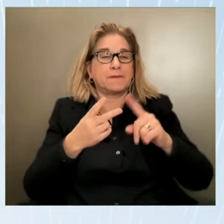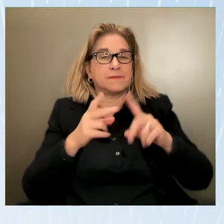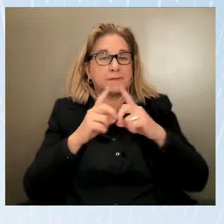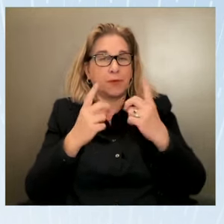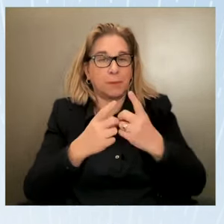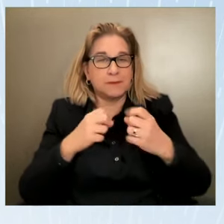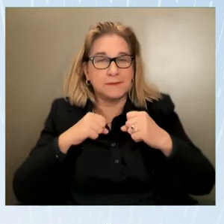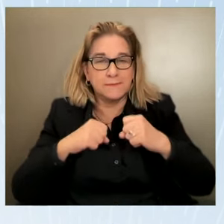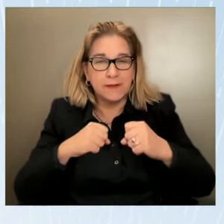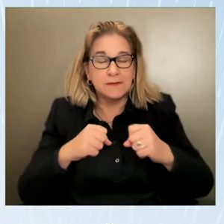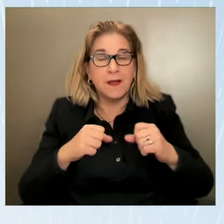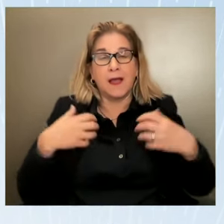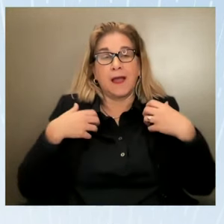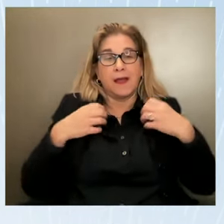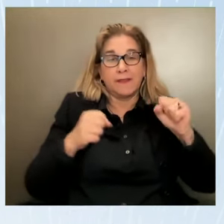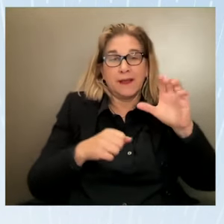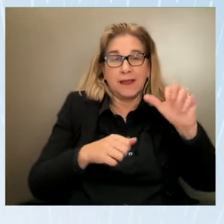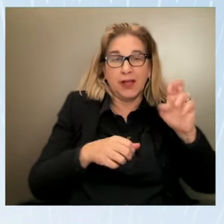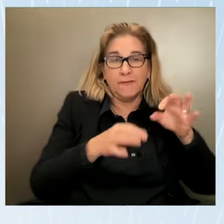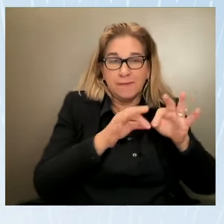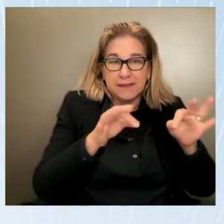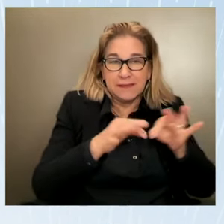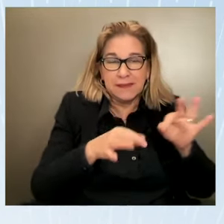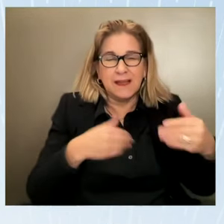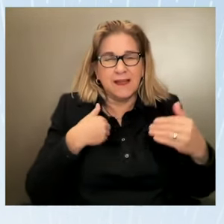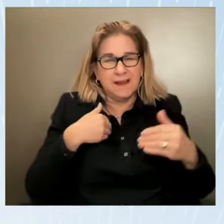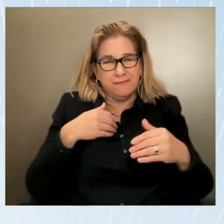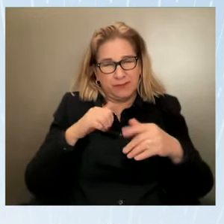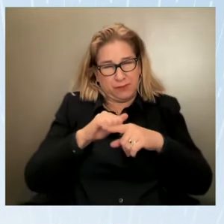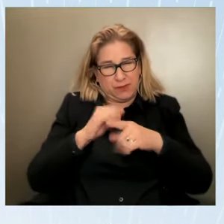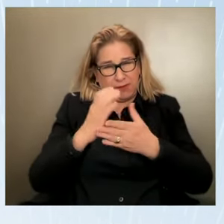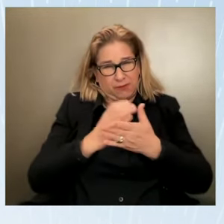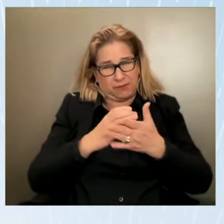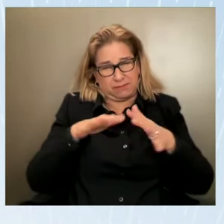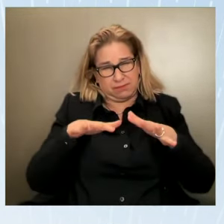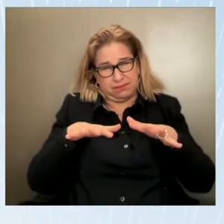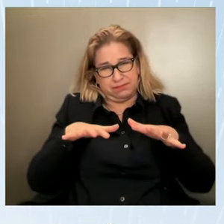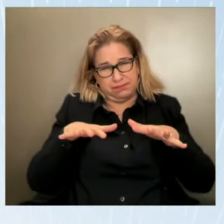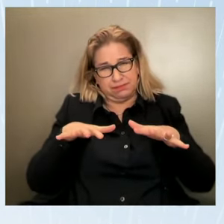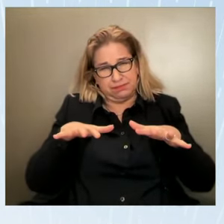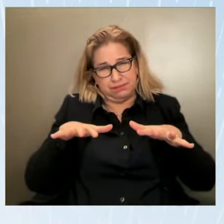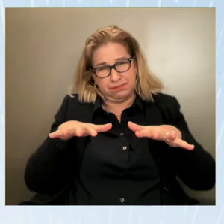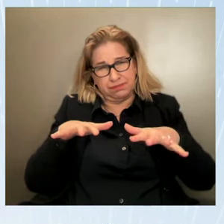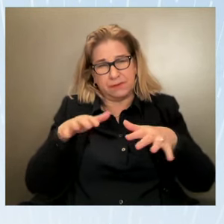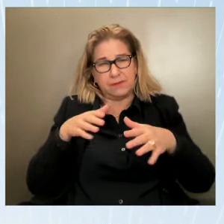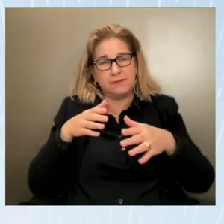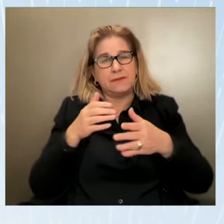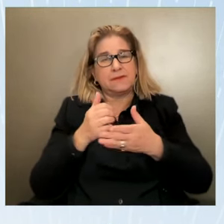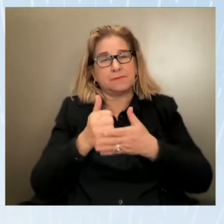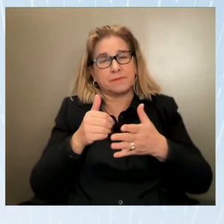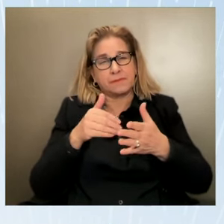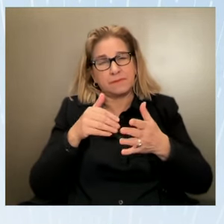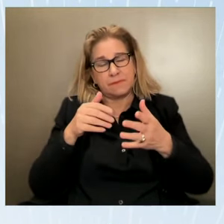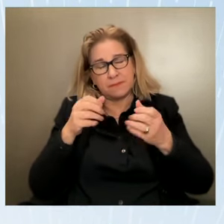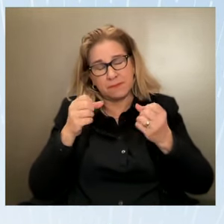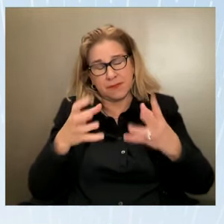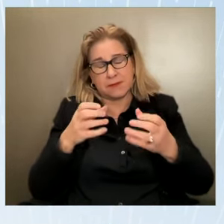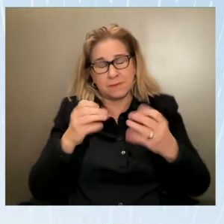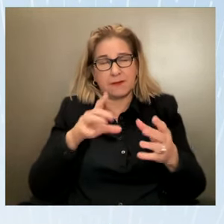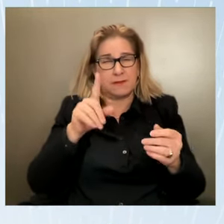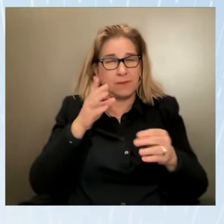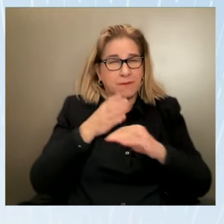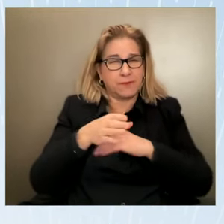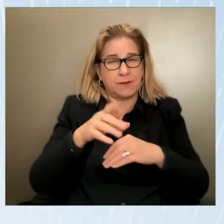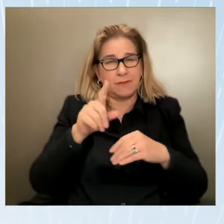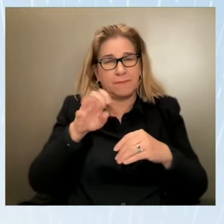DoD's 140,000 healthcare professionals and 2,700 chaplains better recognize and appropriately respond